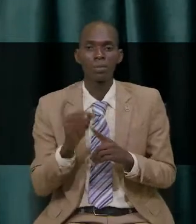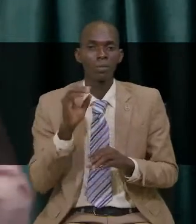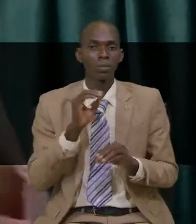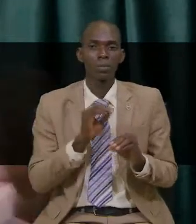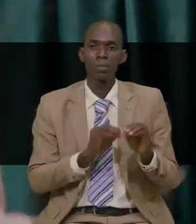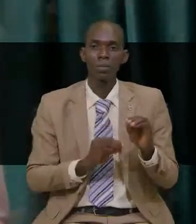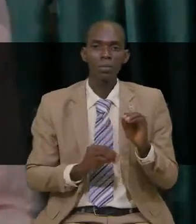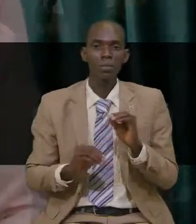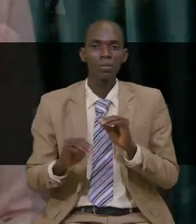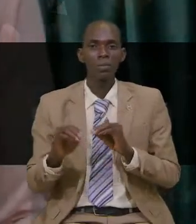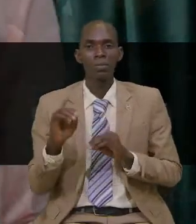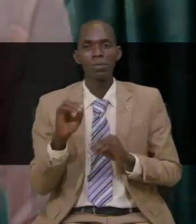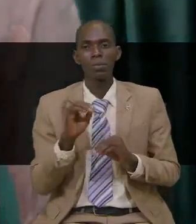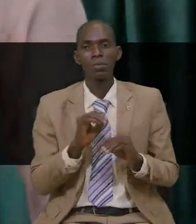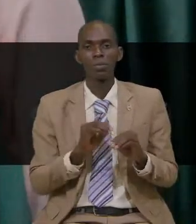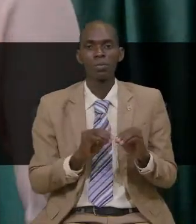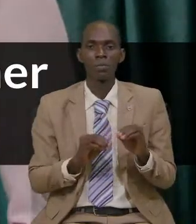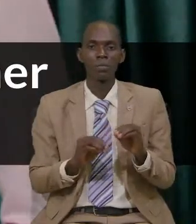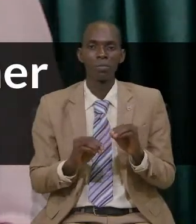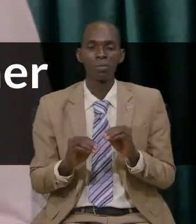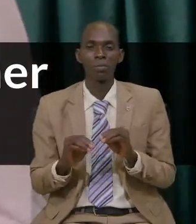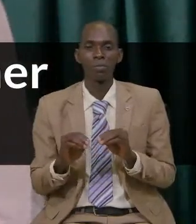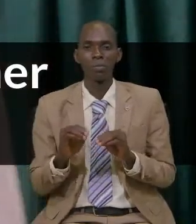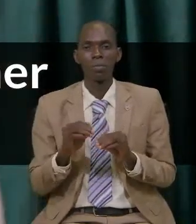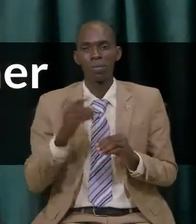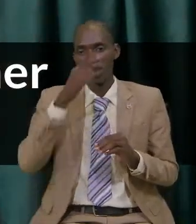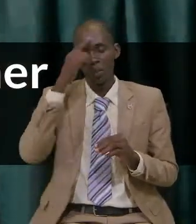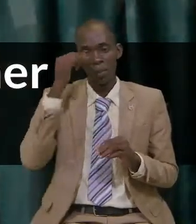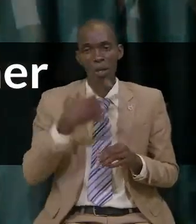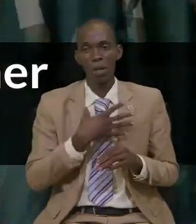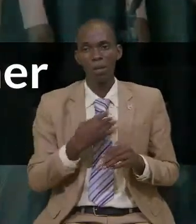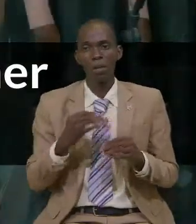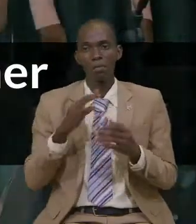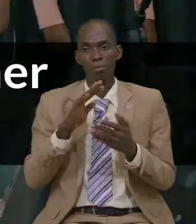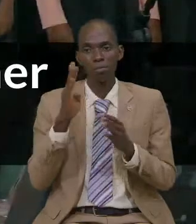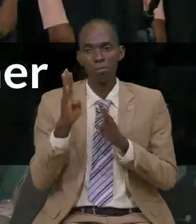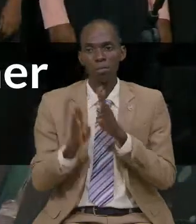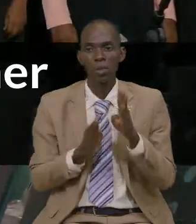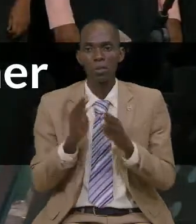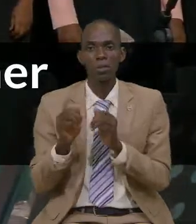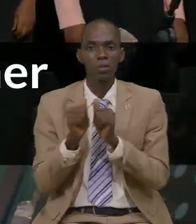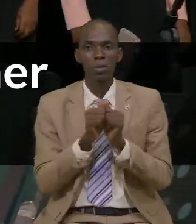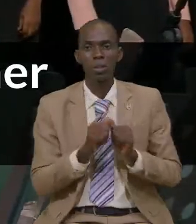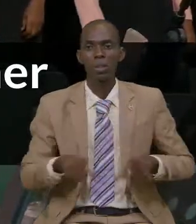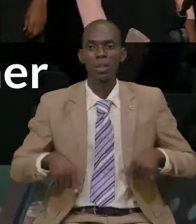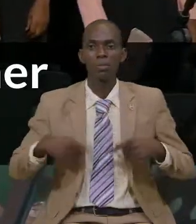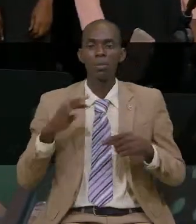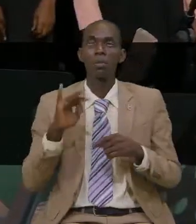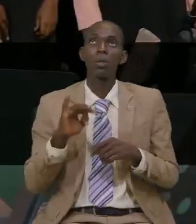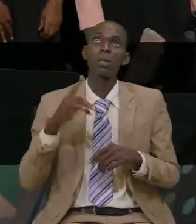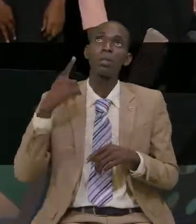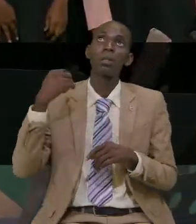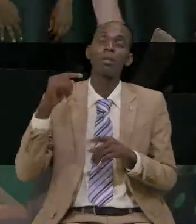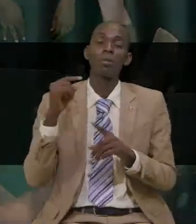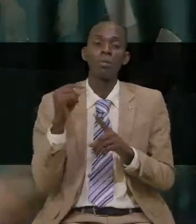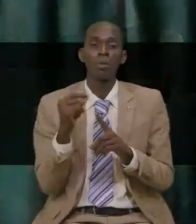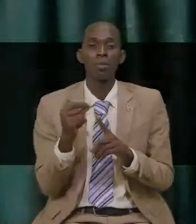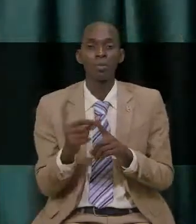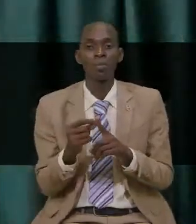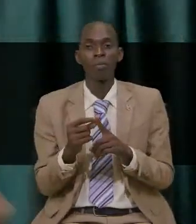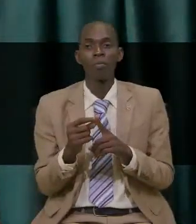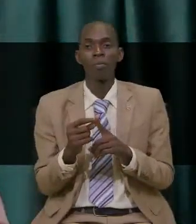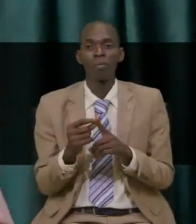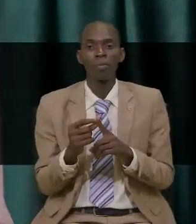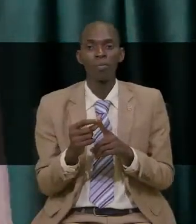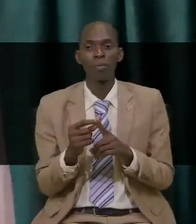Oh, black and white and brown together. Living by the one. Oh, hand in